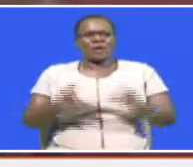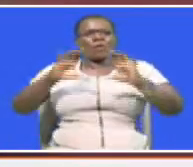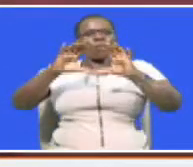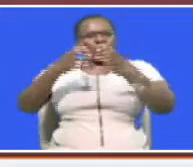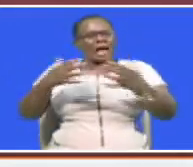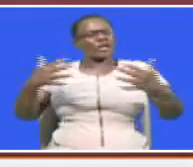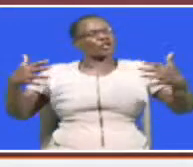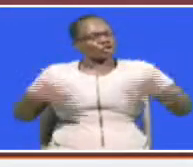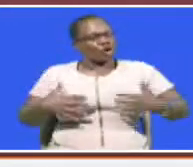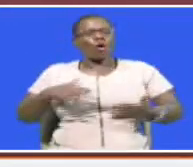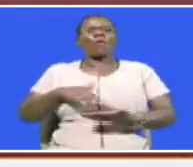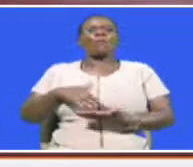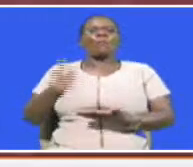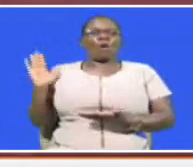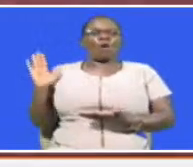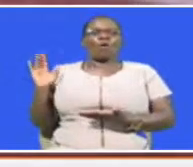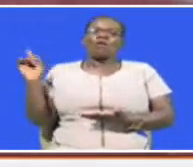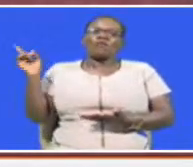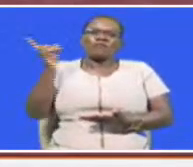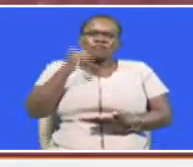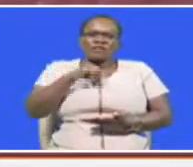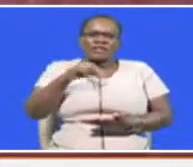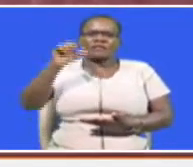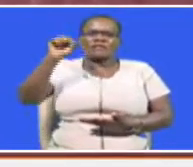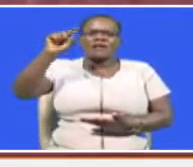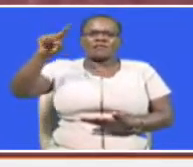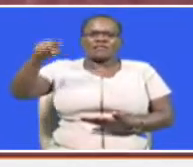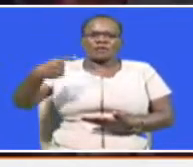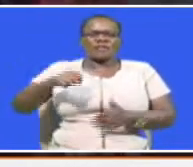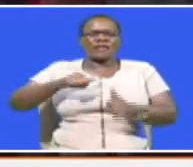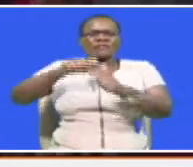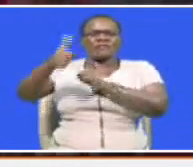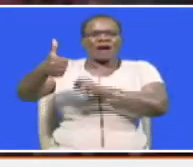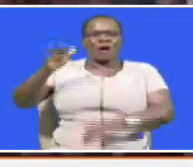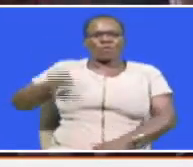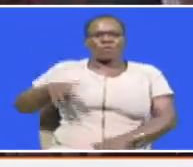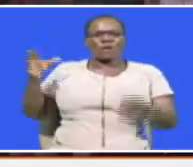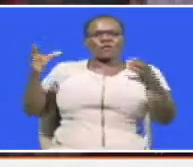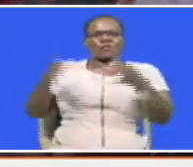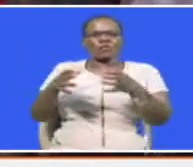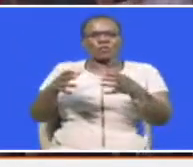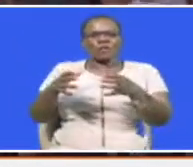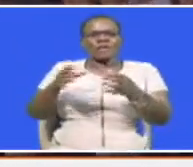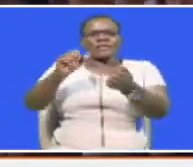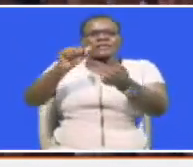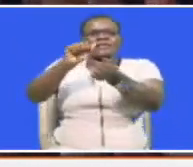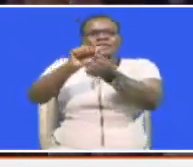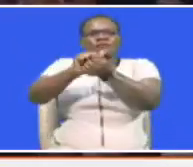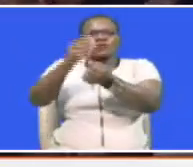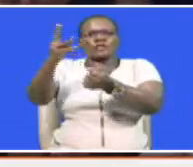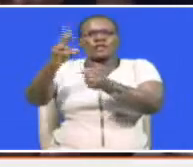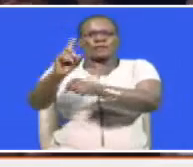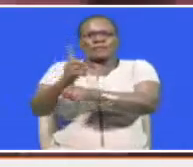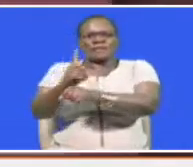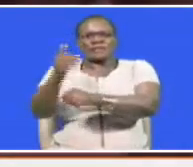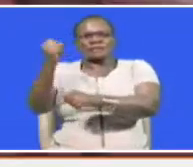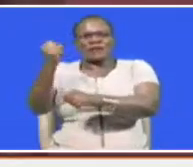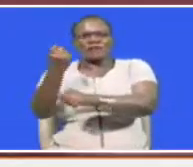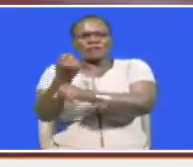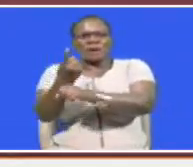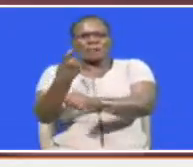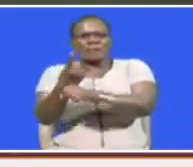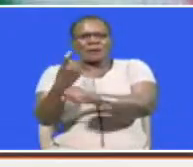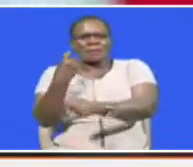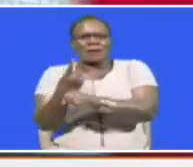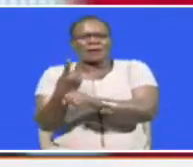was even more stunned when she completed the 5,000 meters women race in a record 14 minutes, 5 seconds and